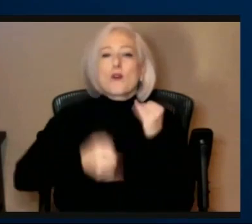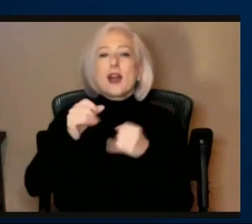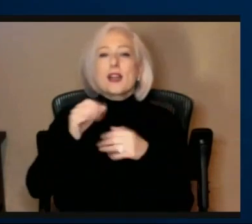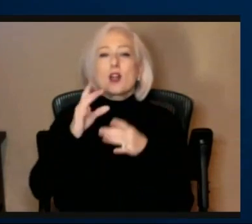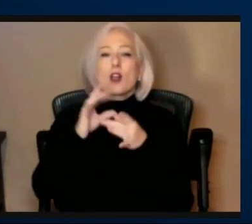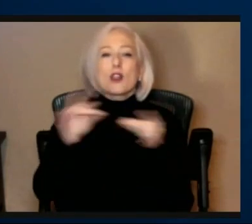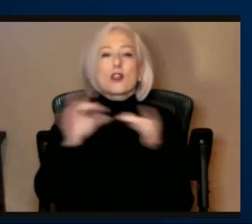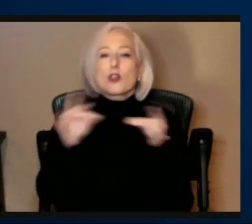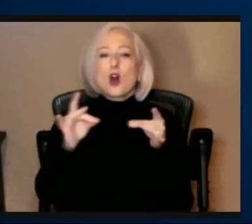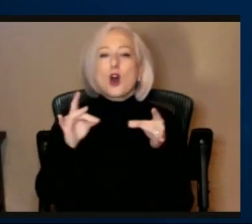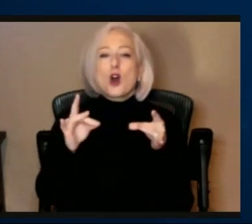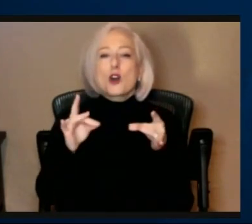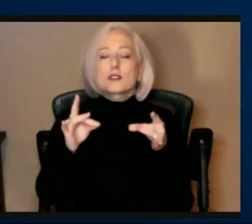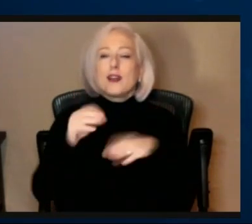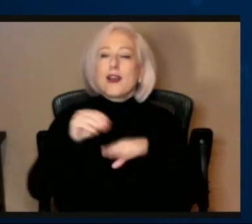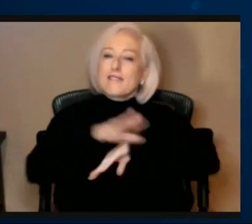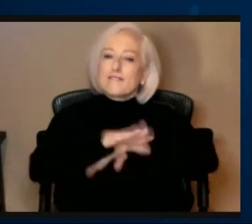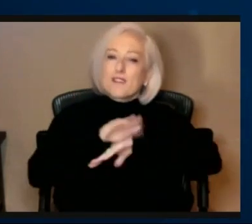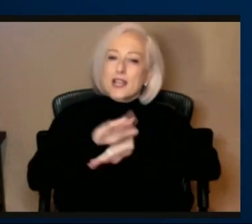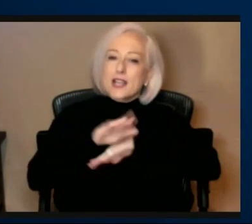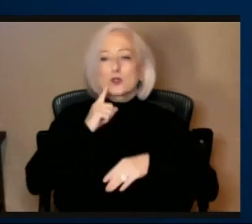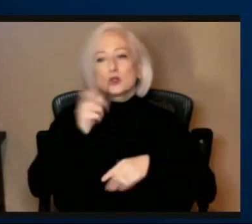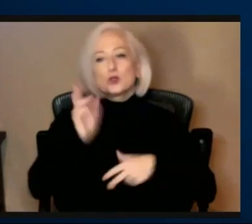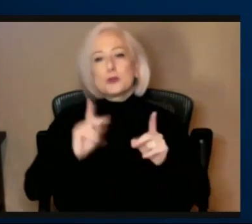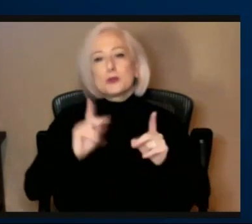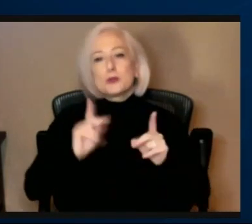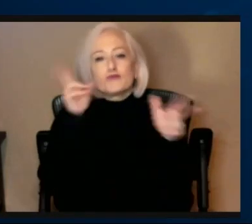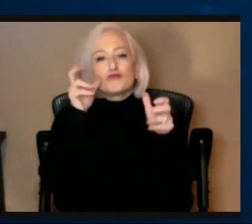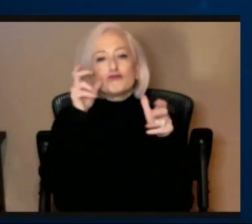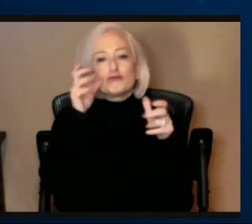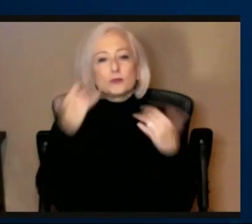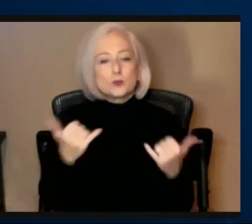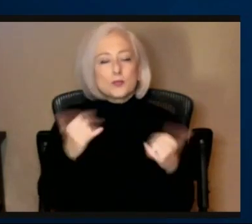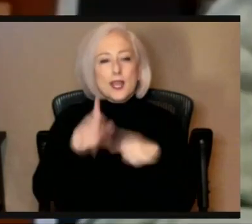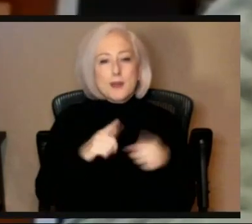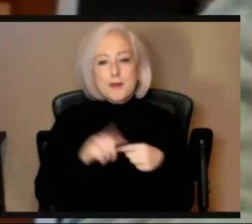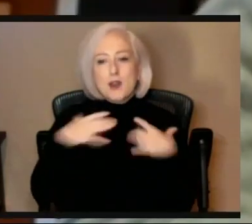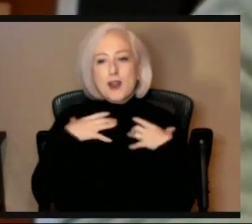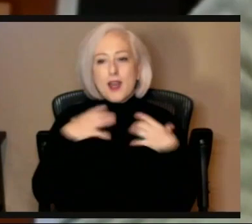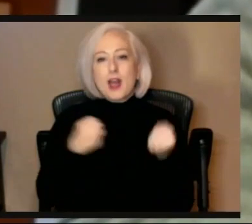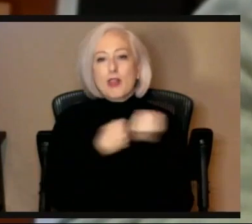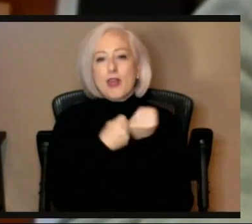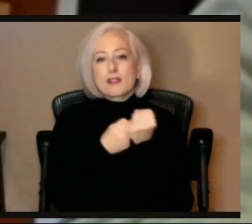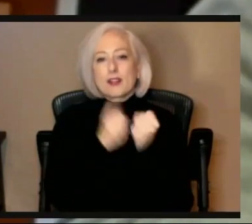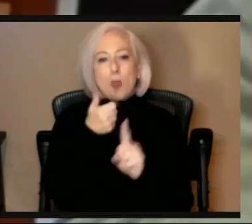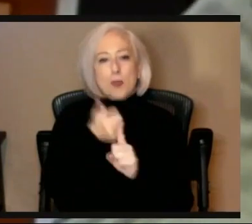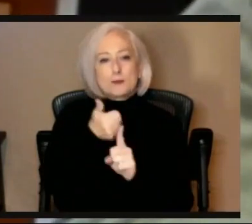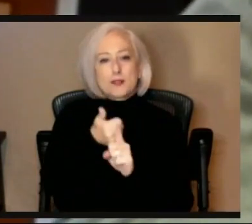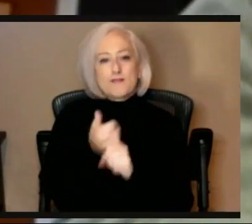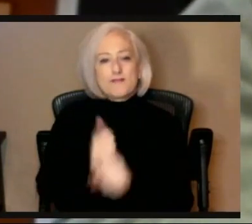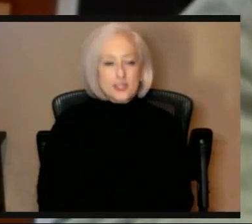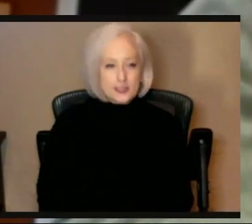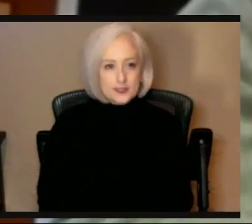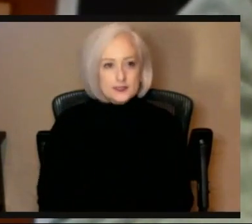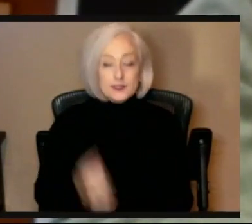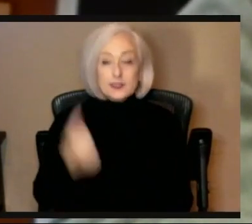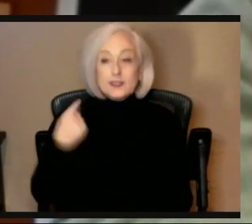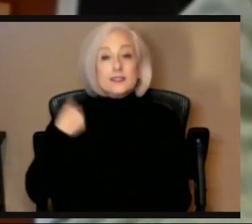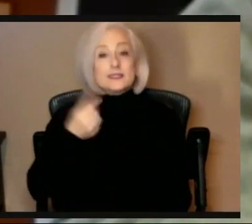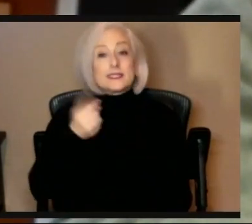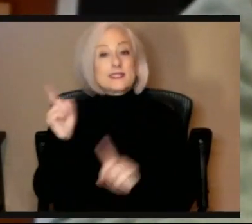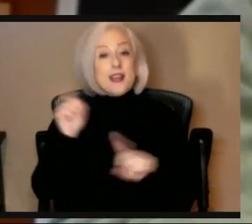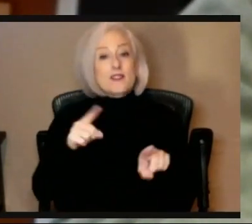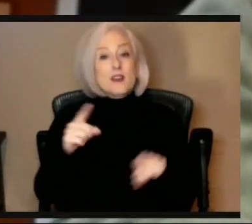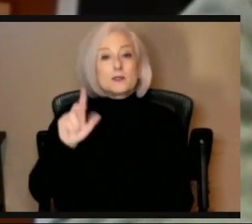your final advice to people listening today just about being their own health advocate? Well, since I've been in the University of Kansas